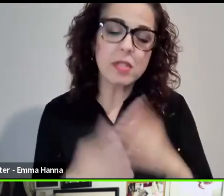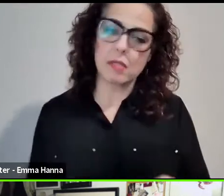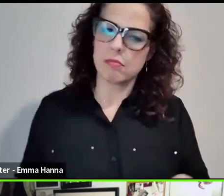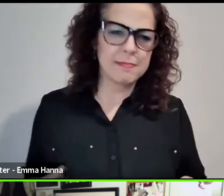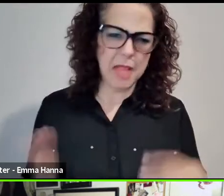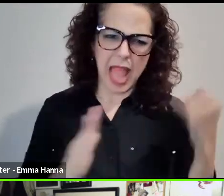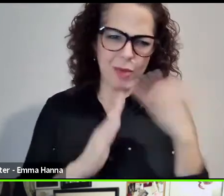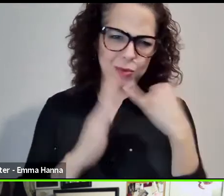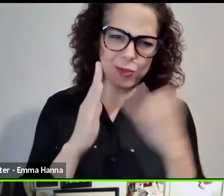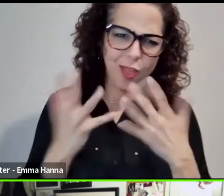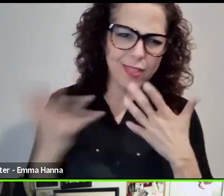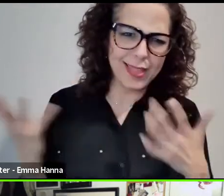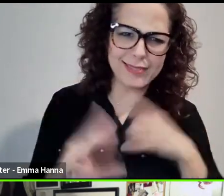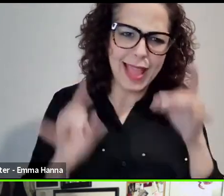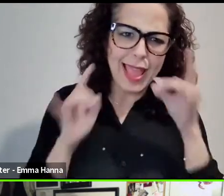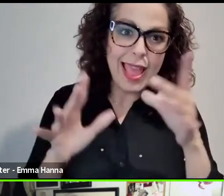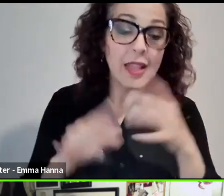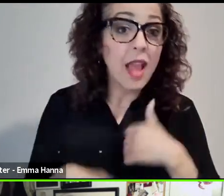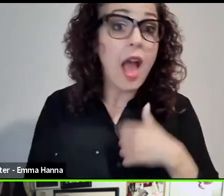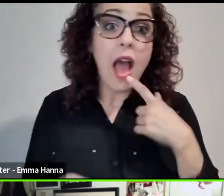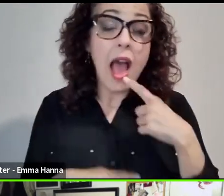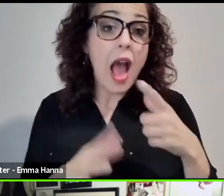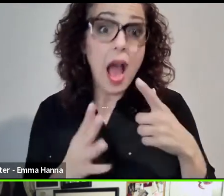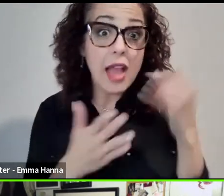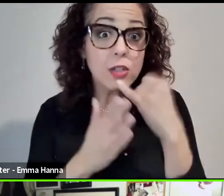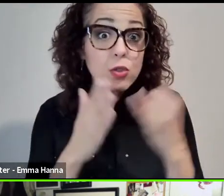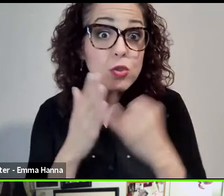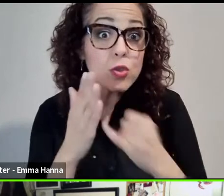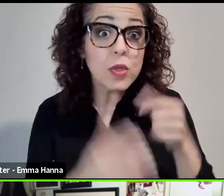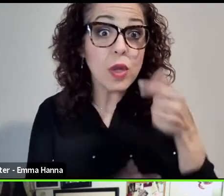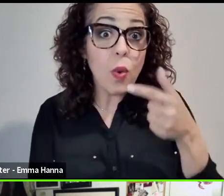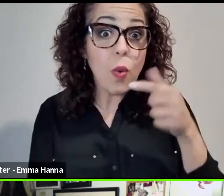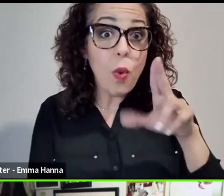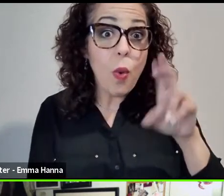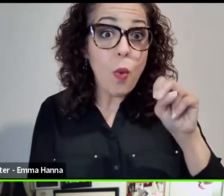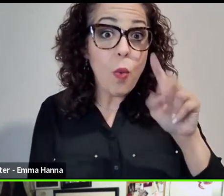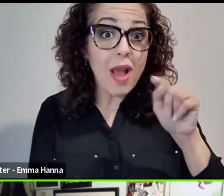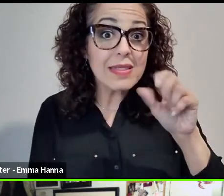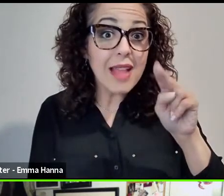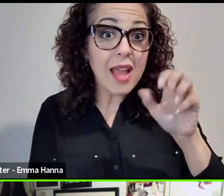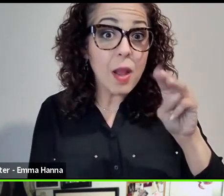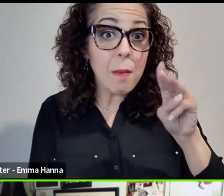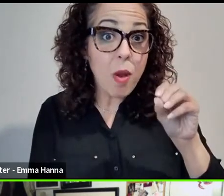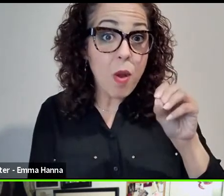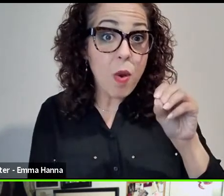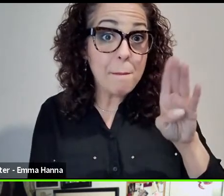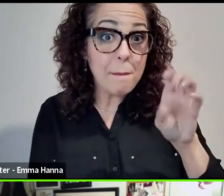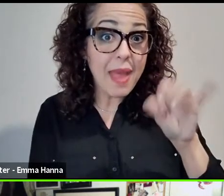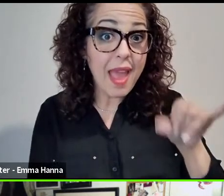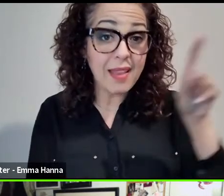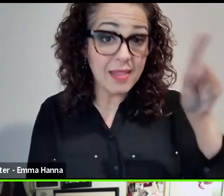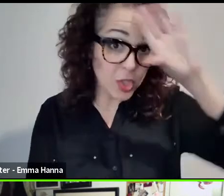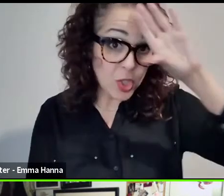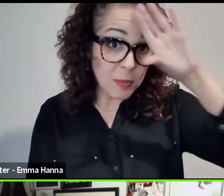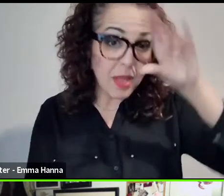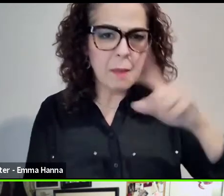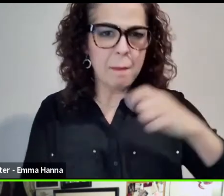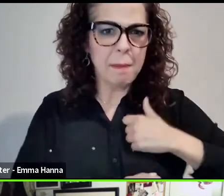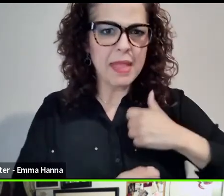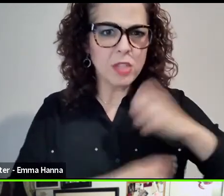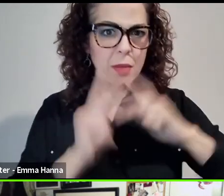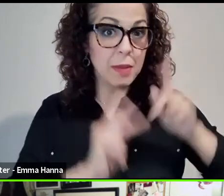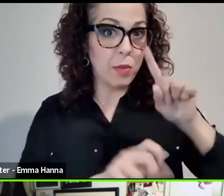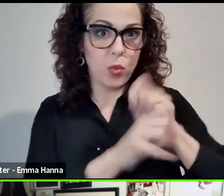things people hate. Like I drew in Guantanamo Bay and I drew, you know, military people that like work on the prison. And they didn't